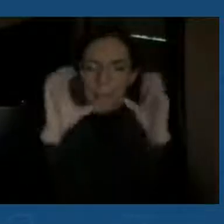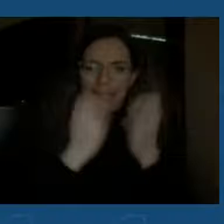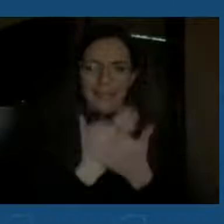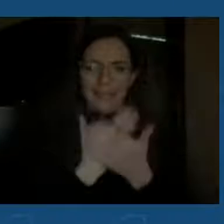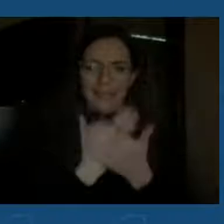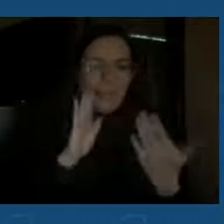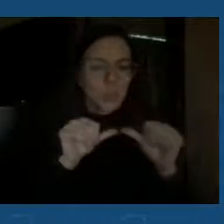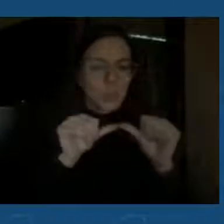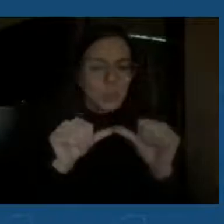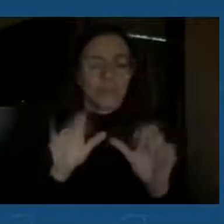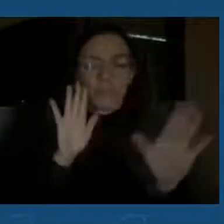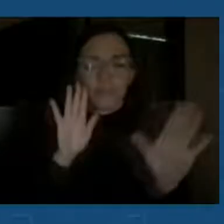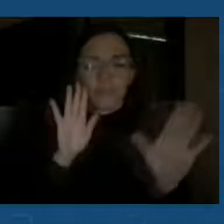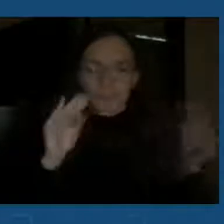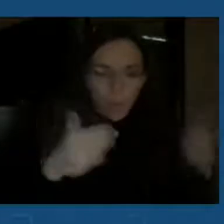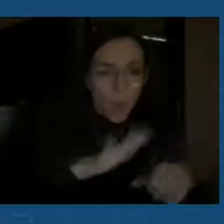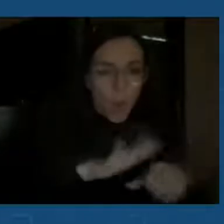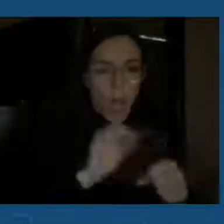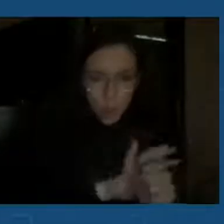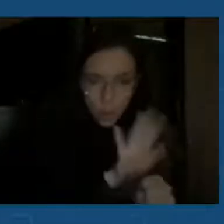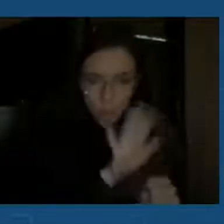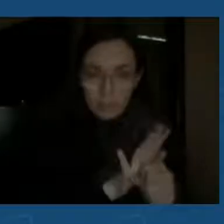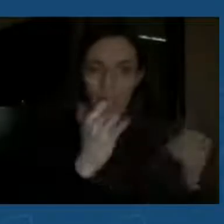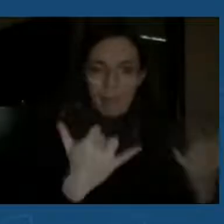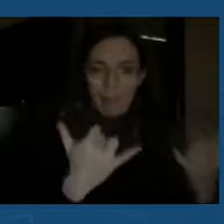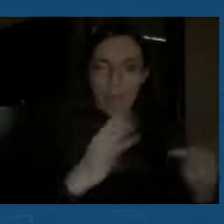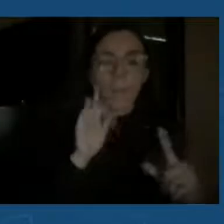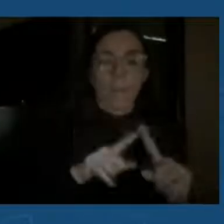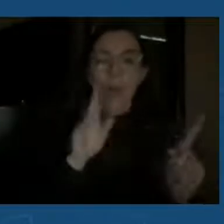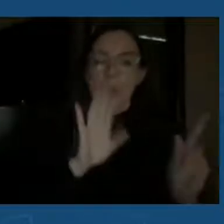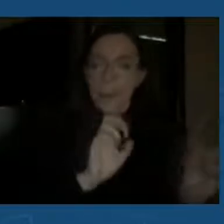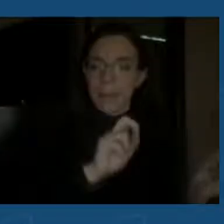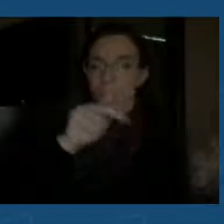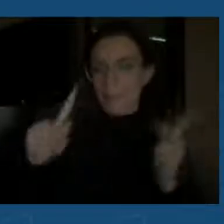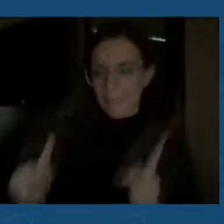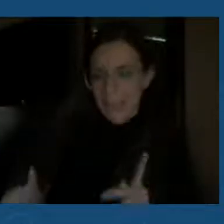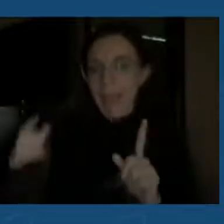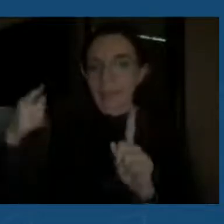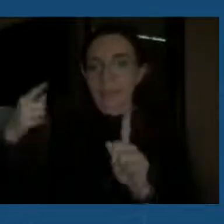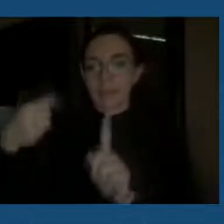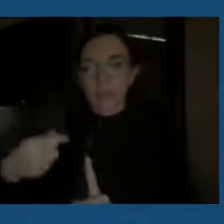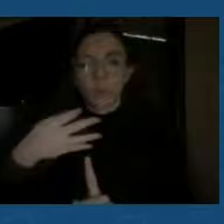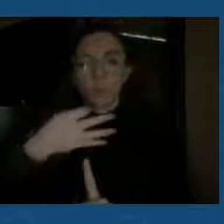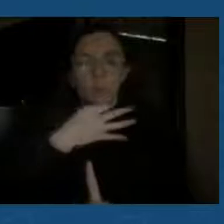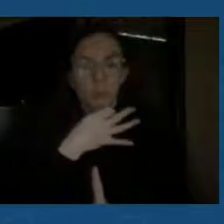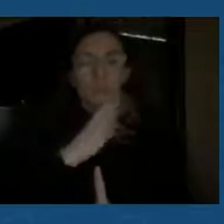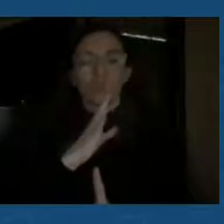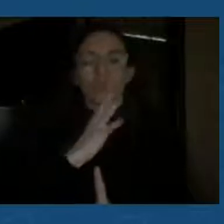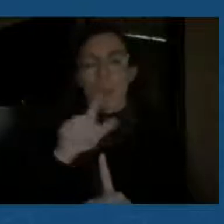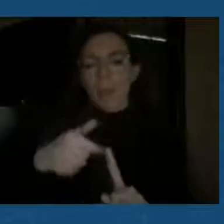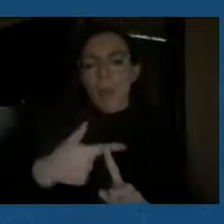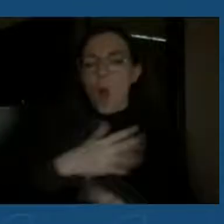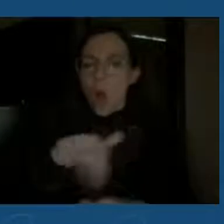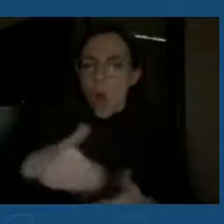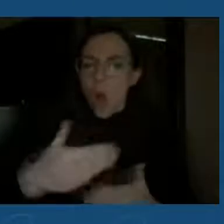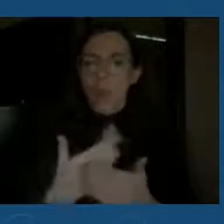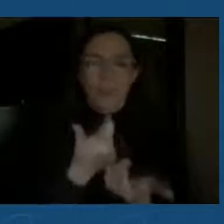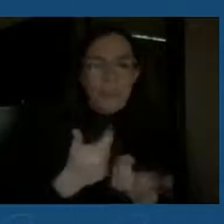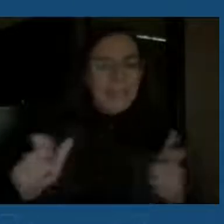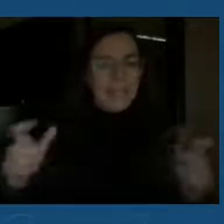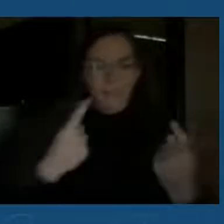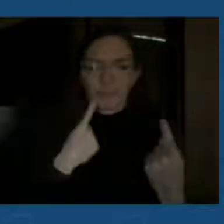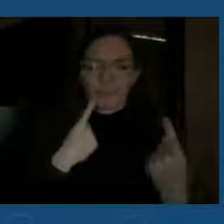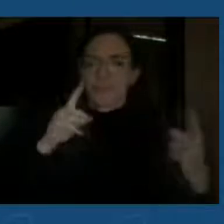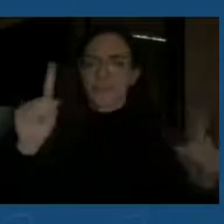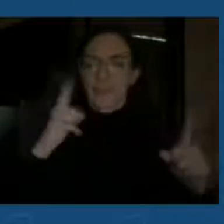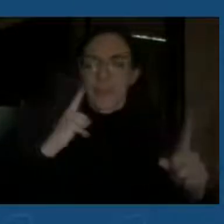and some other issues today, but we're going to be returning very shortly to talk about all the big wins for this region in our